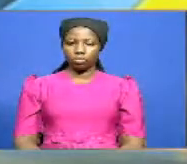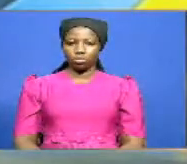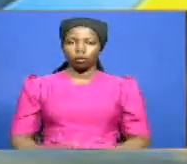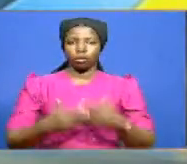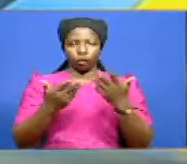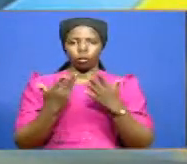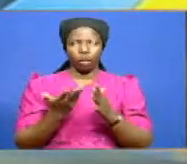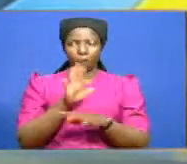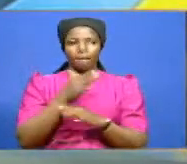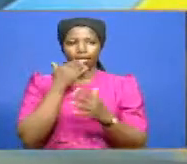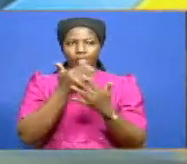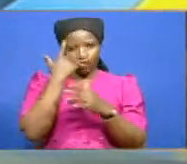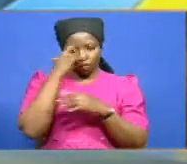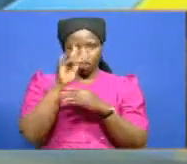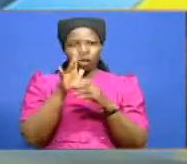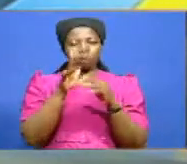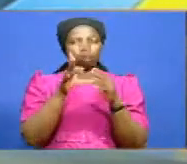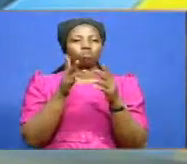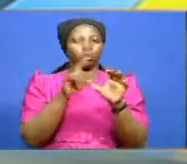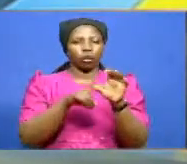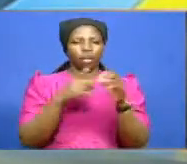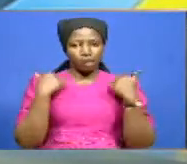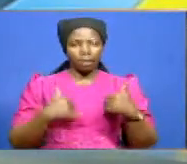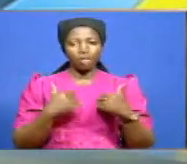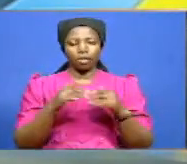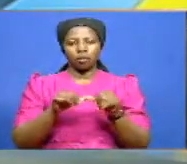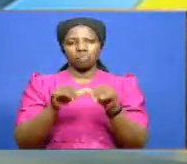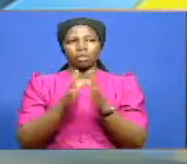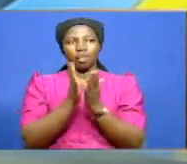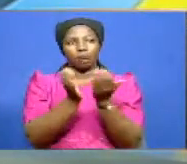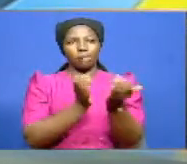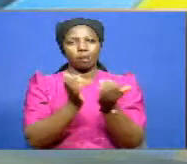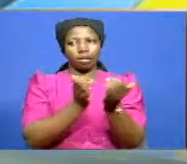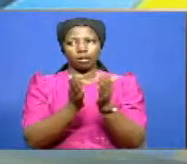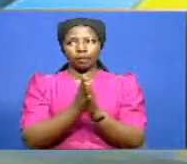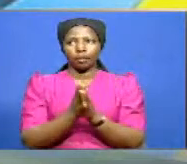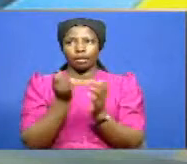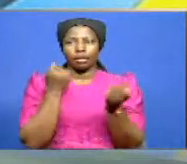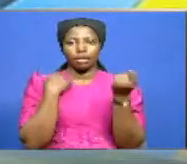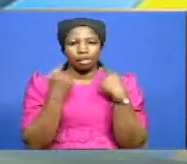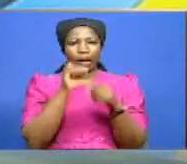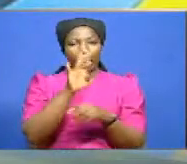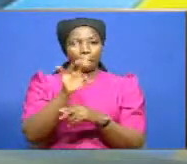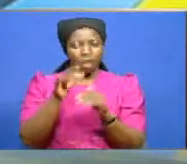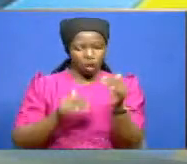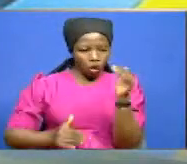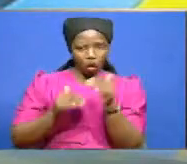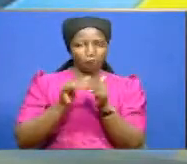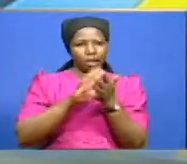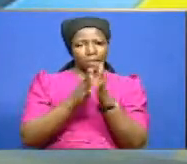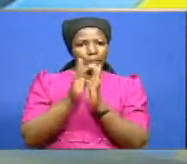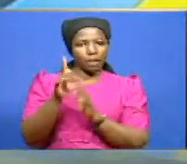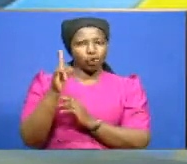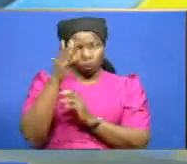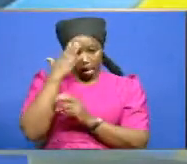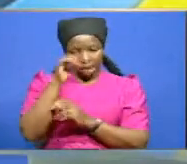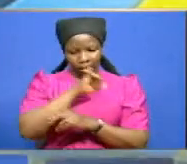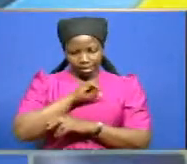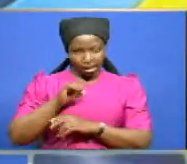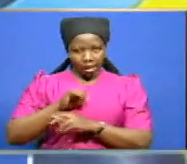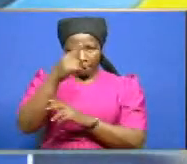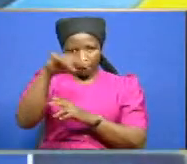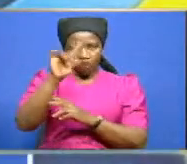Welcome back and thanks for keeping me company. Moving on to business, the tea bill is closer to becoming law after the Senate passed the bill